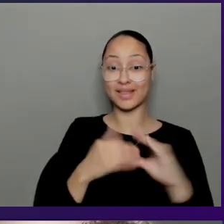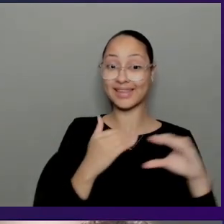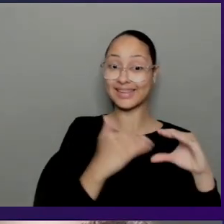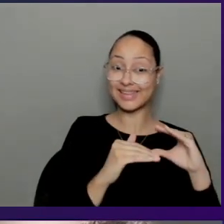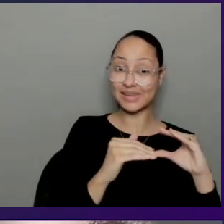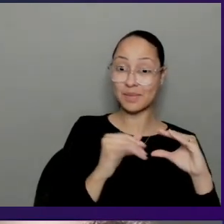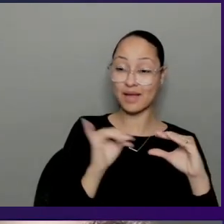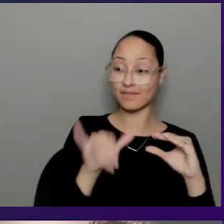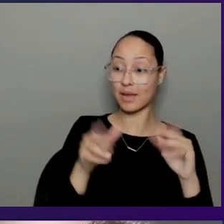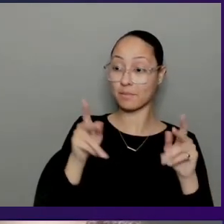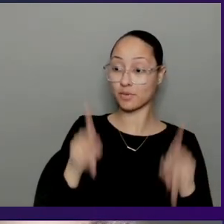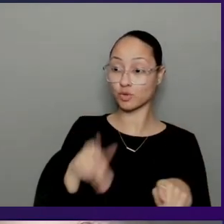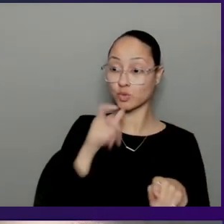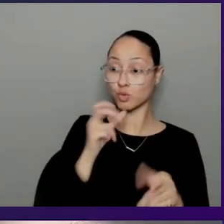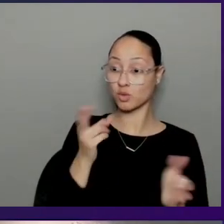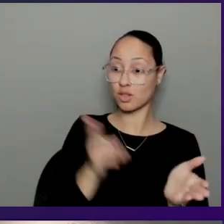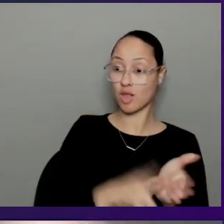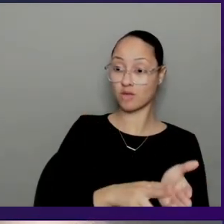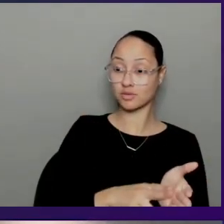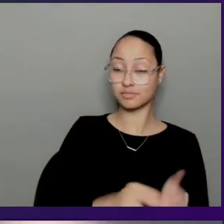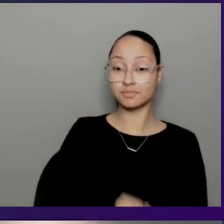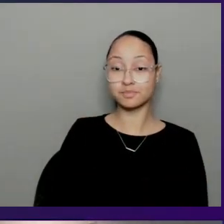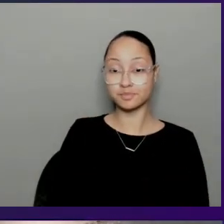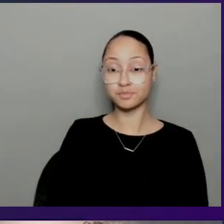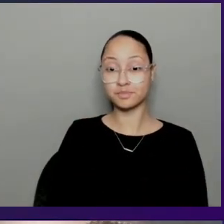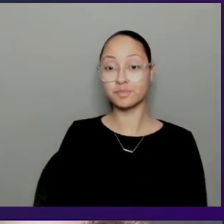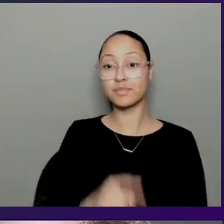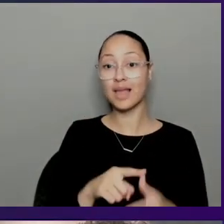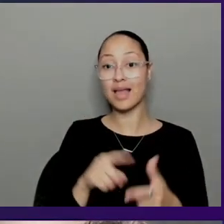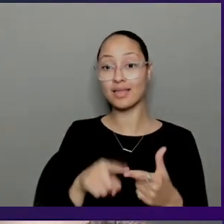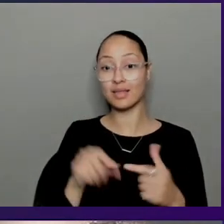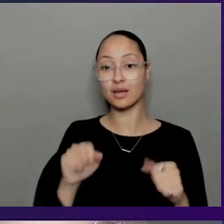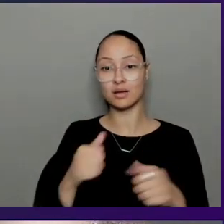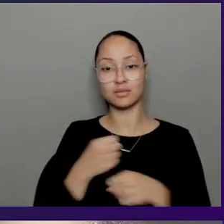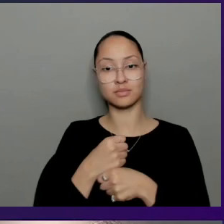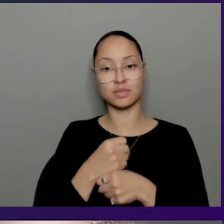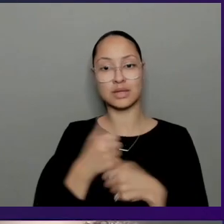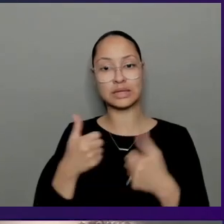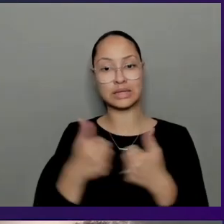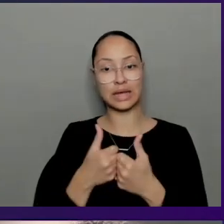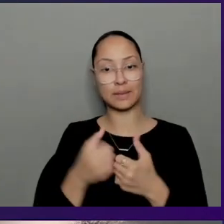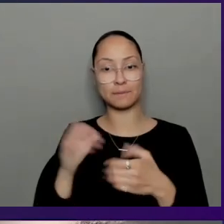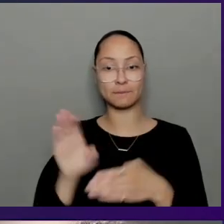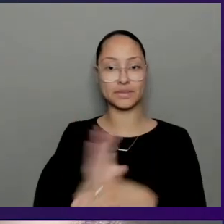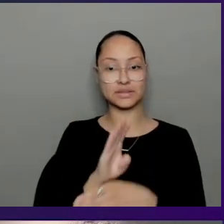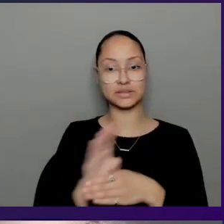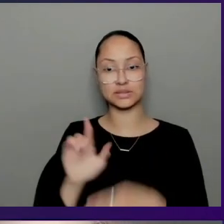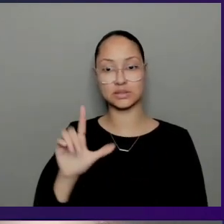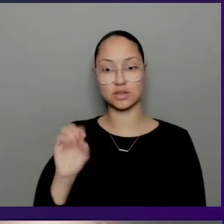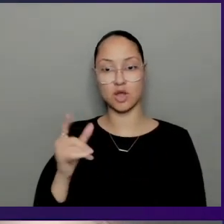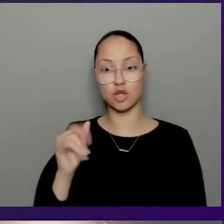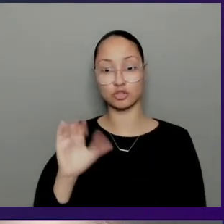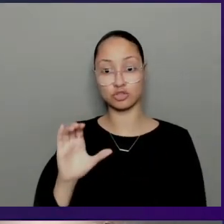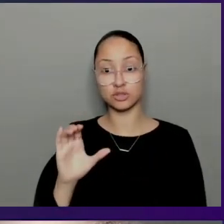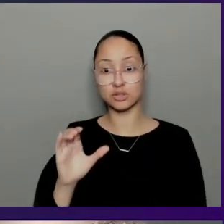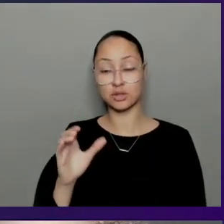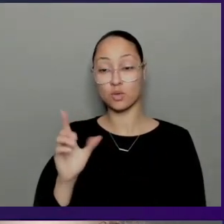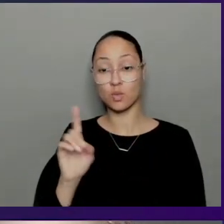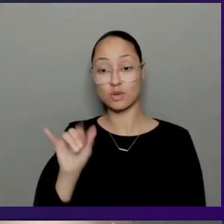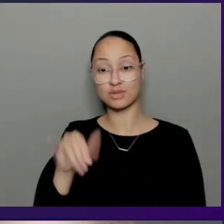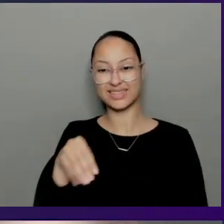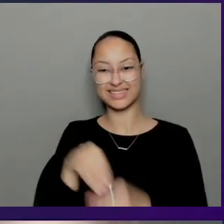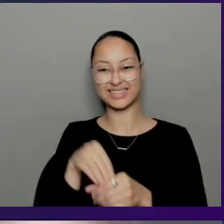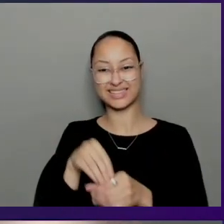login user. Then we can create the game business logic. And the game business logic, it's inside a component